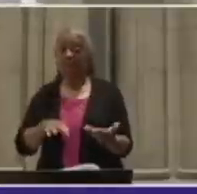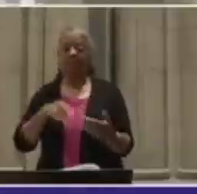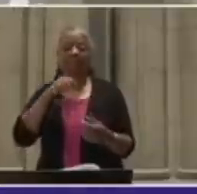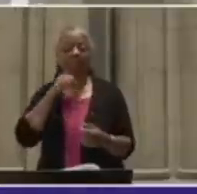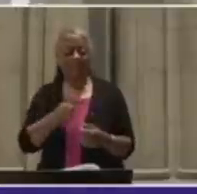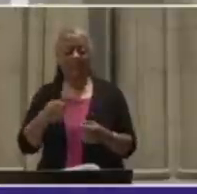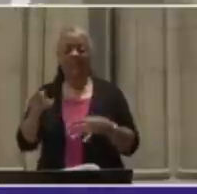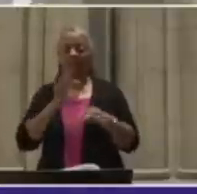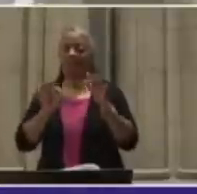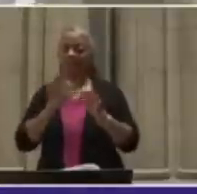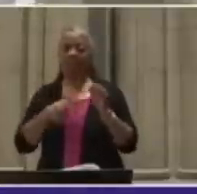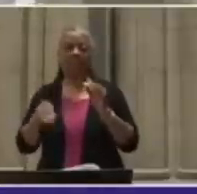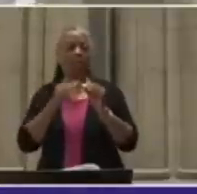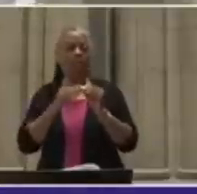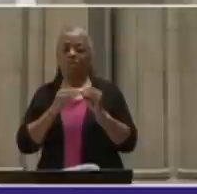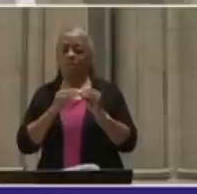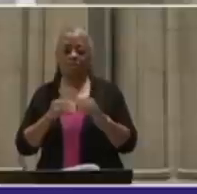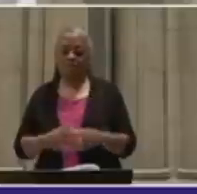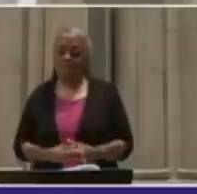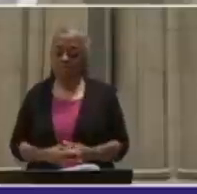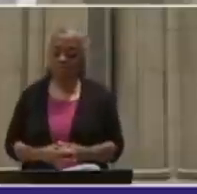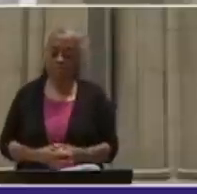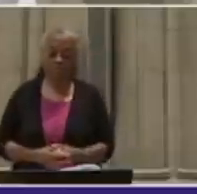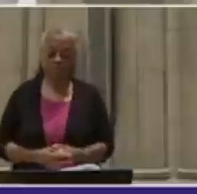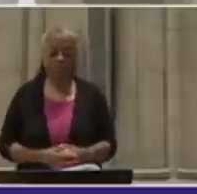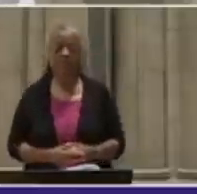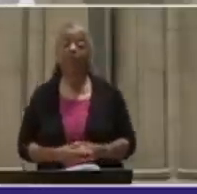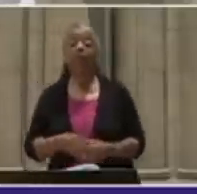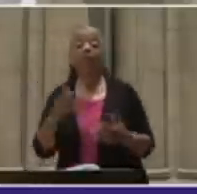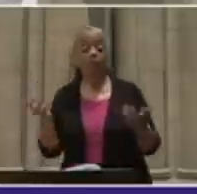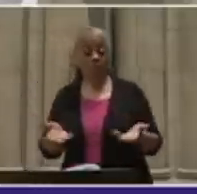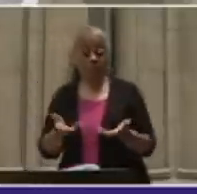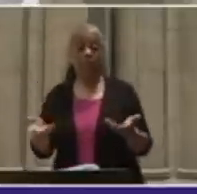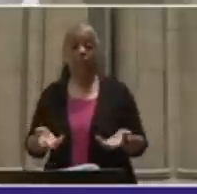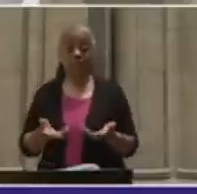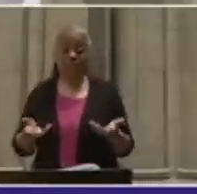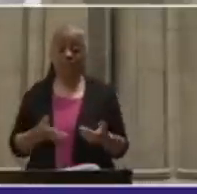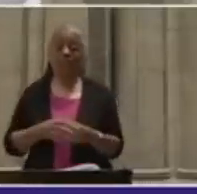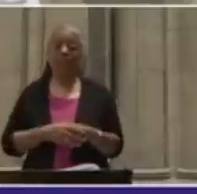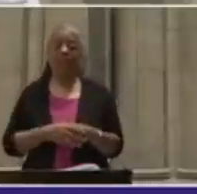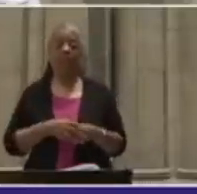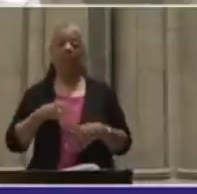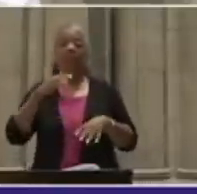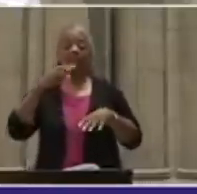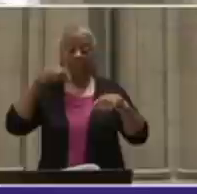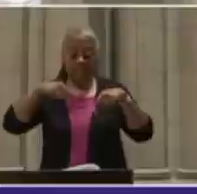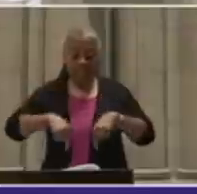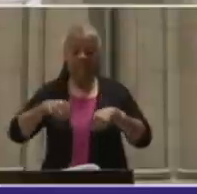an option anymore. It was here, on these